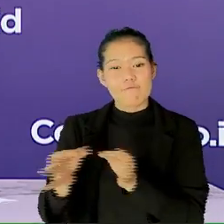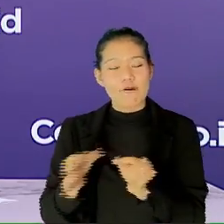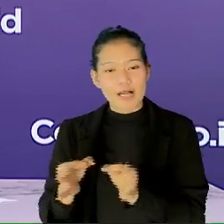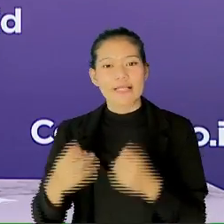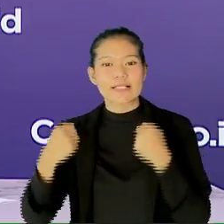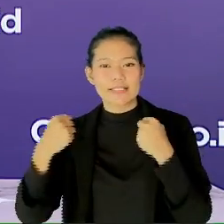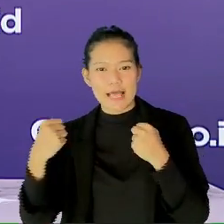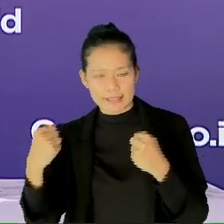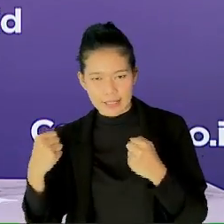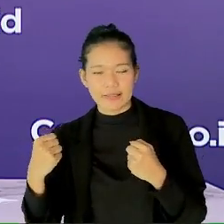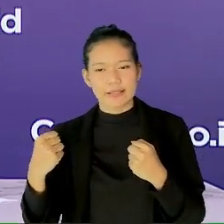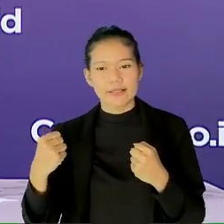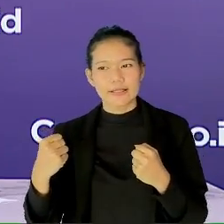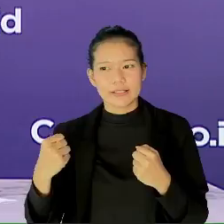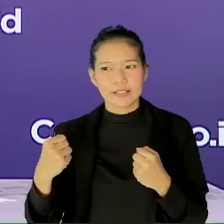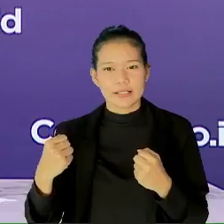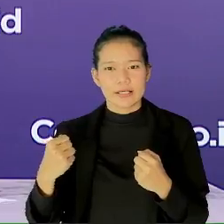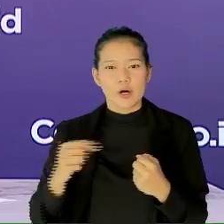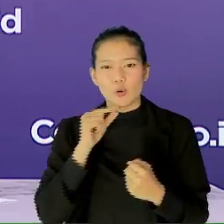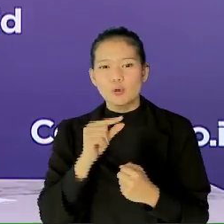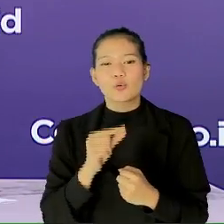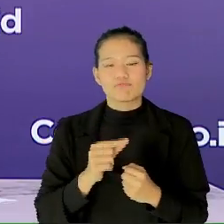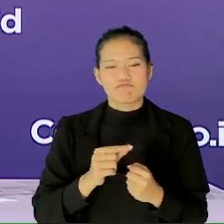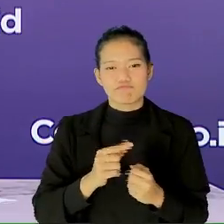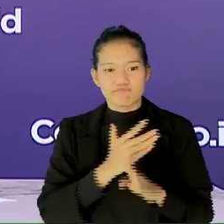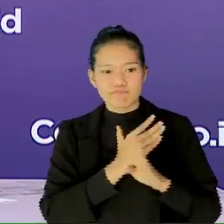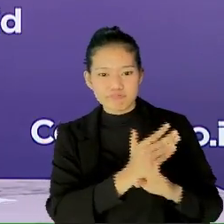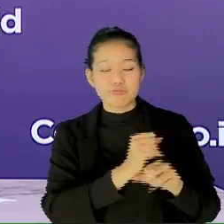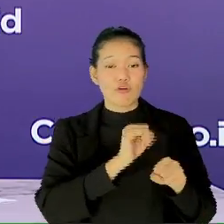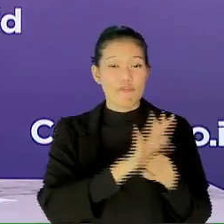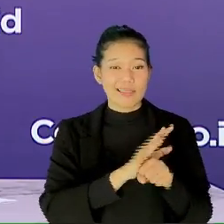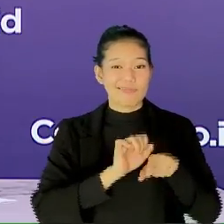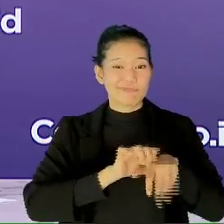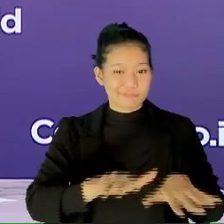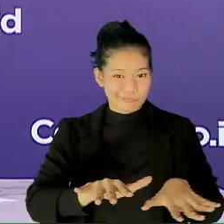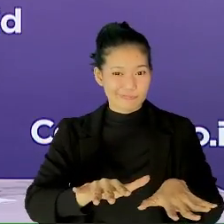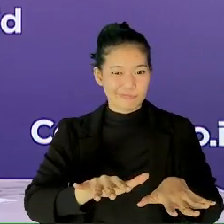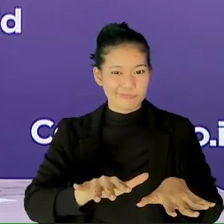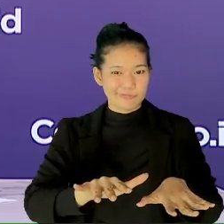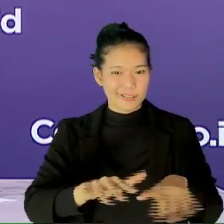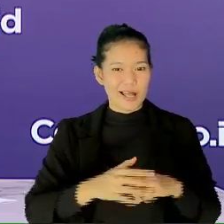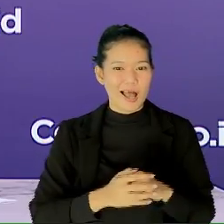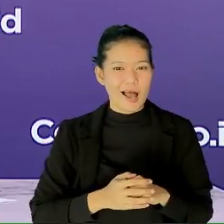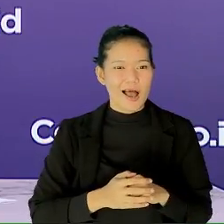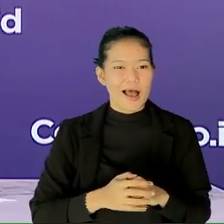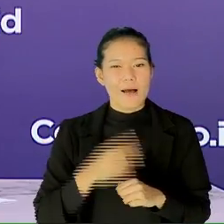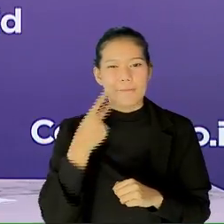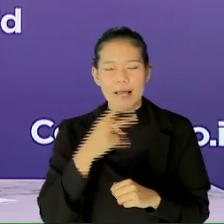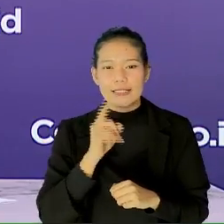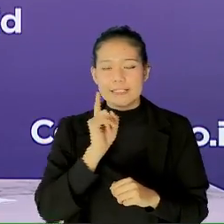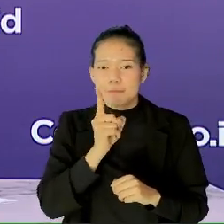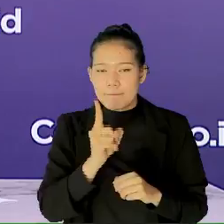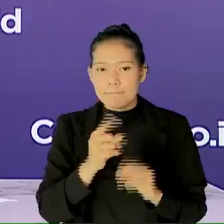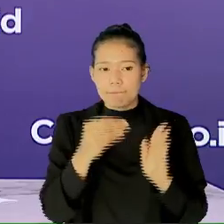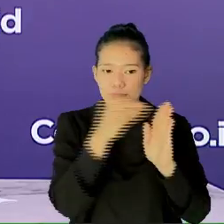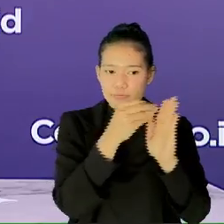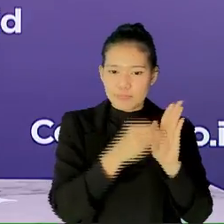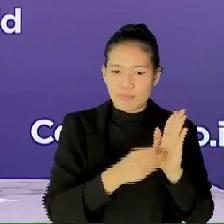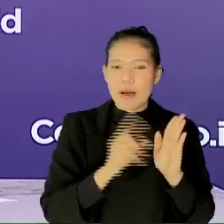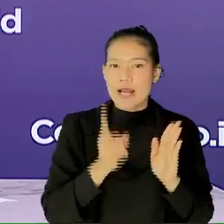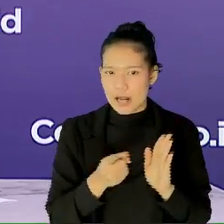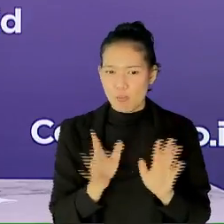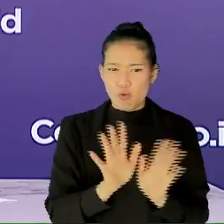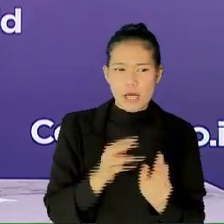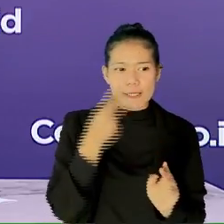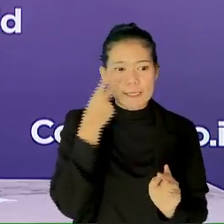and social restrictions in combating the COVID-19 pandemic takes into account many aspects, not only